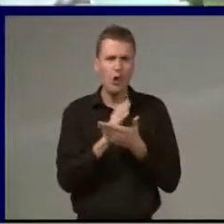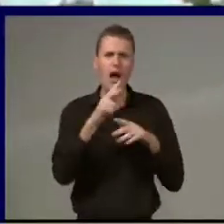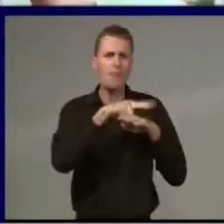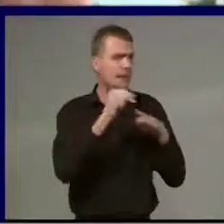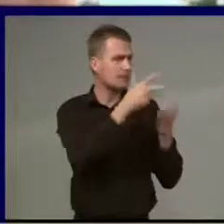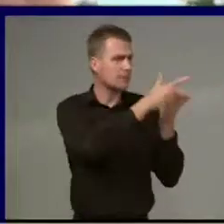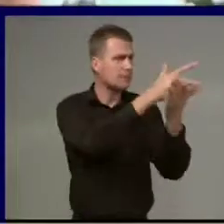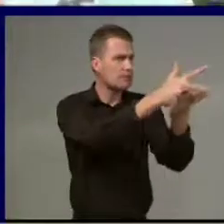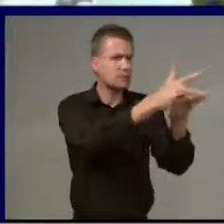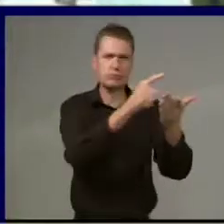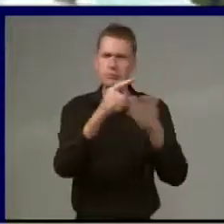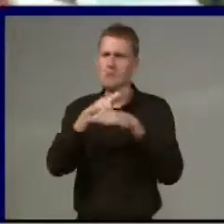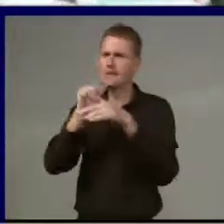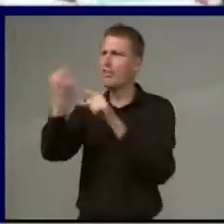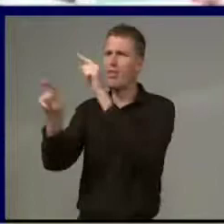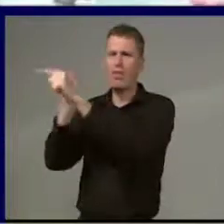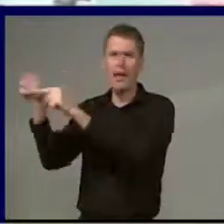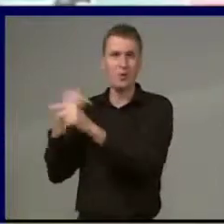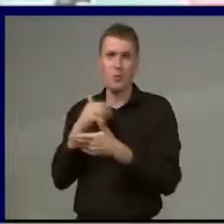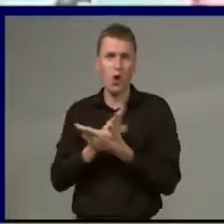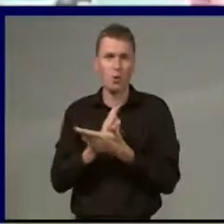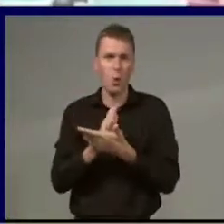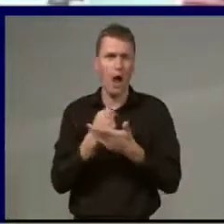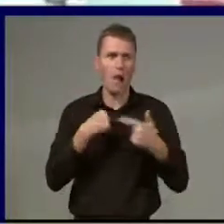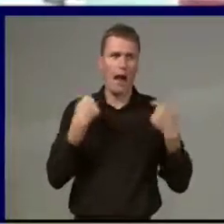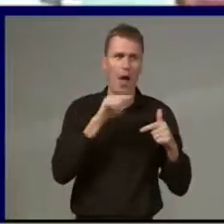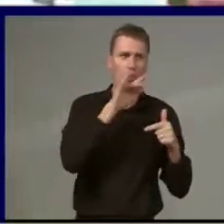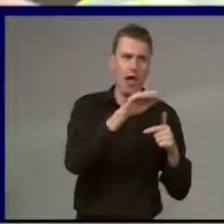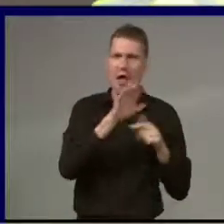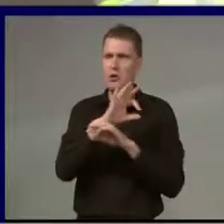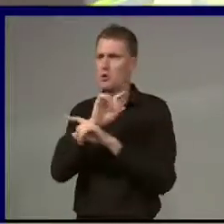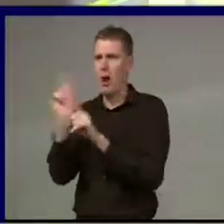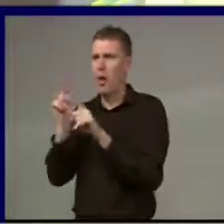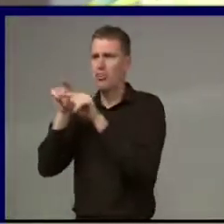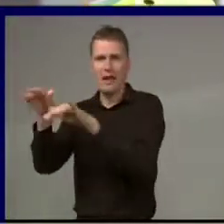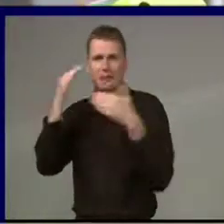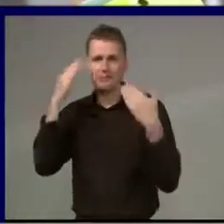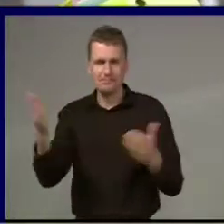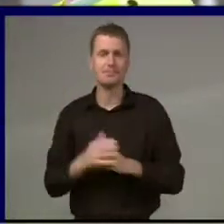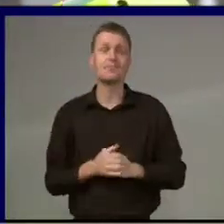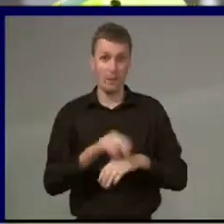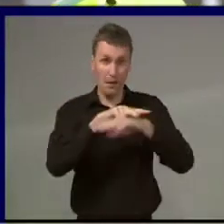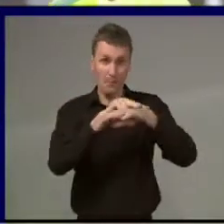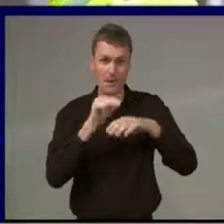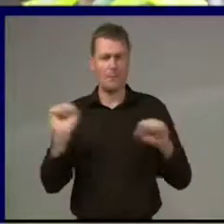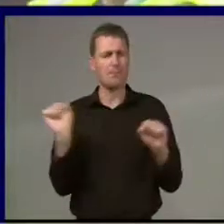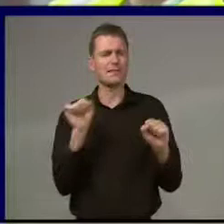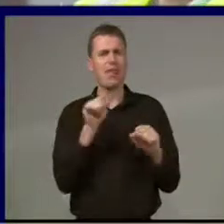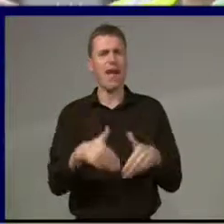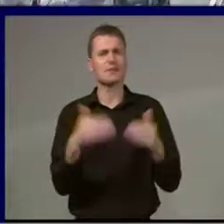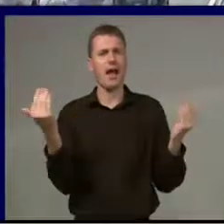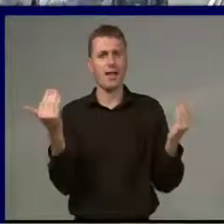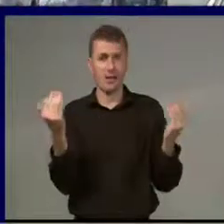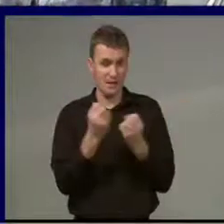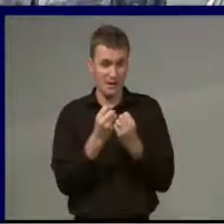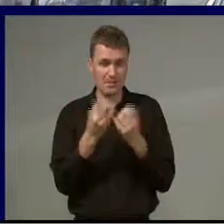been police everywhere, so I'm not really even sure where we're allowed and where we're not allowed. Police officers were kept busy as a horde of vehicles